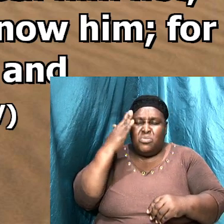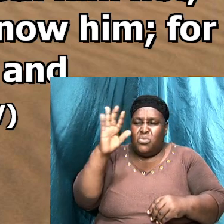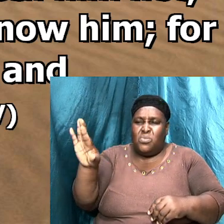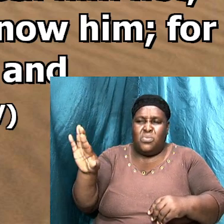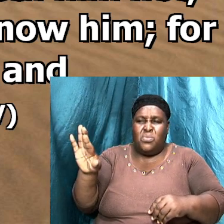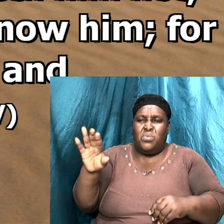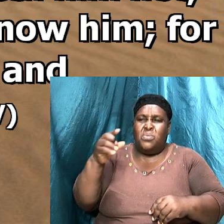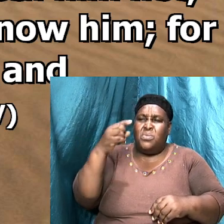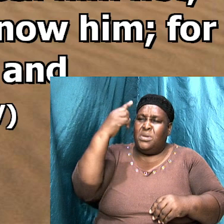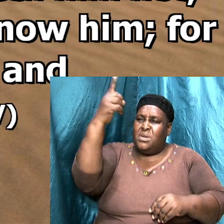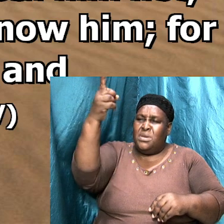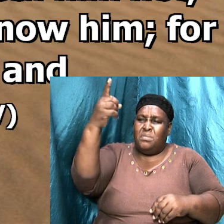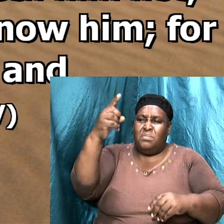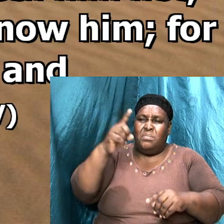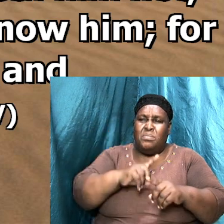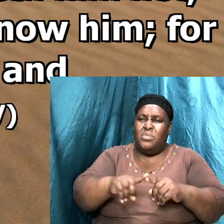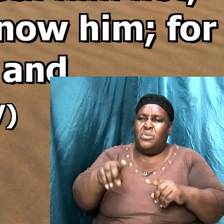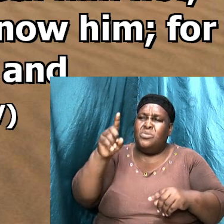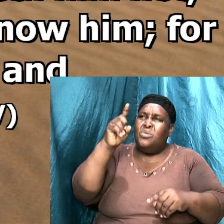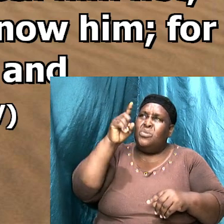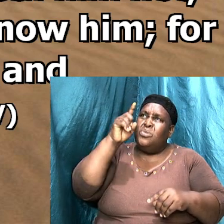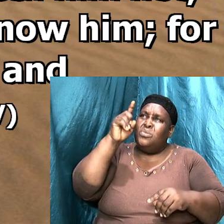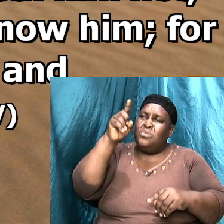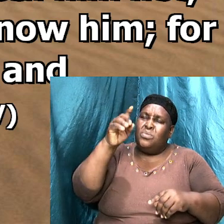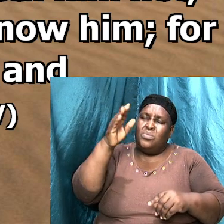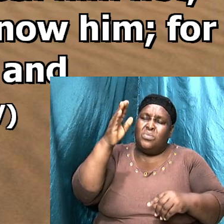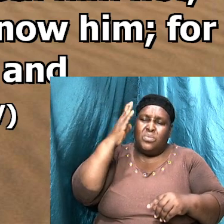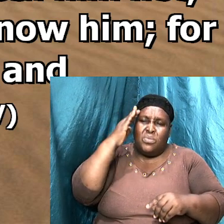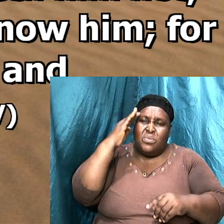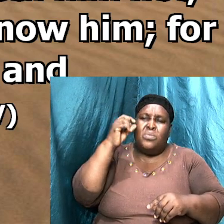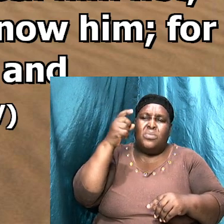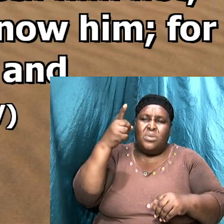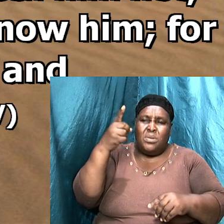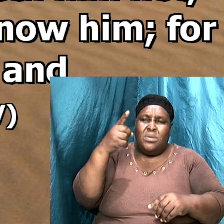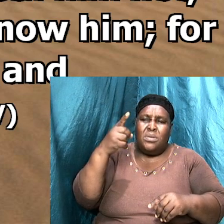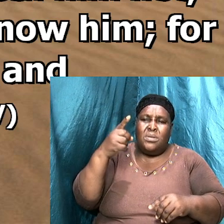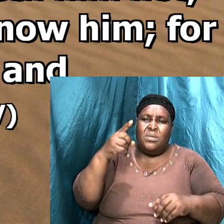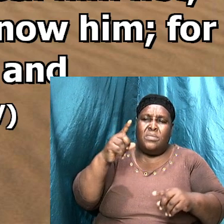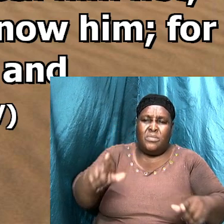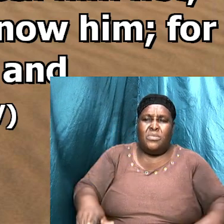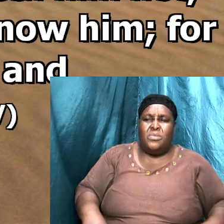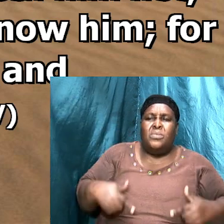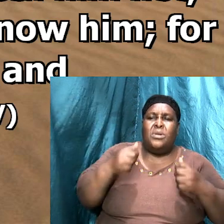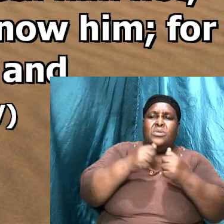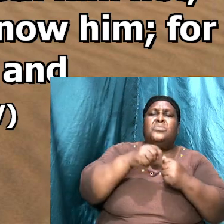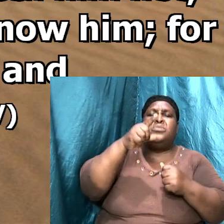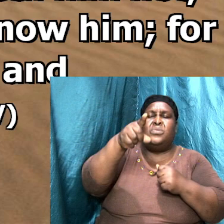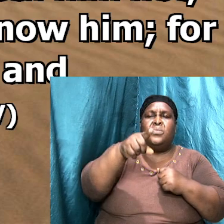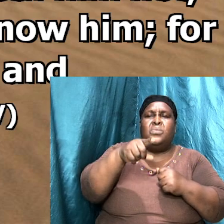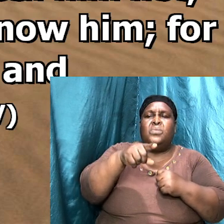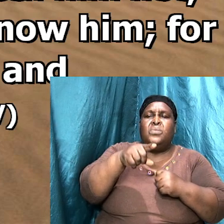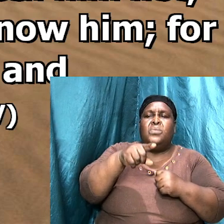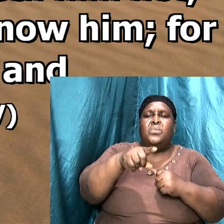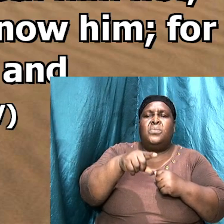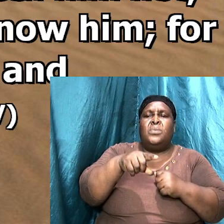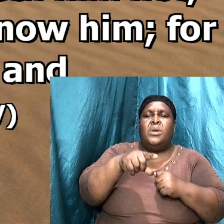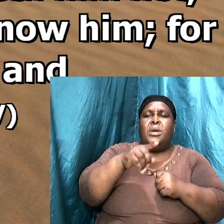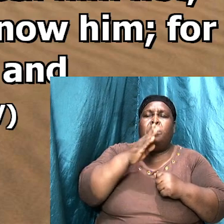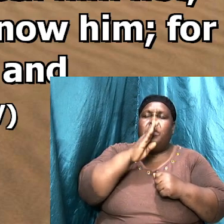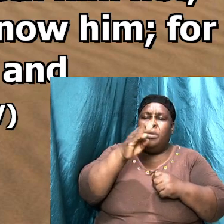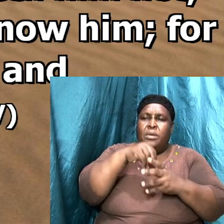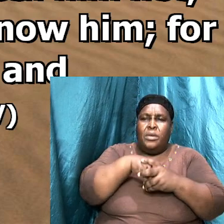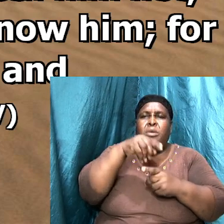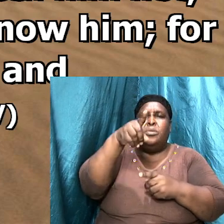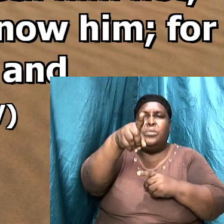but he know him for he dwelleth with you and shall be